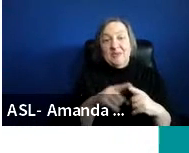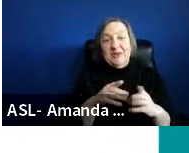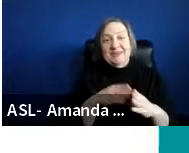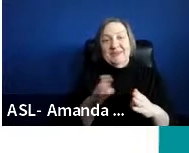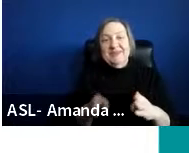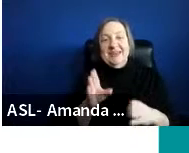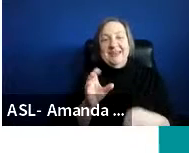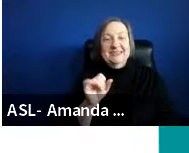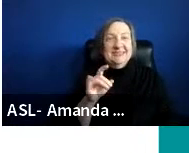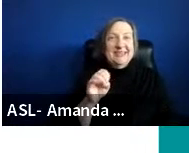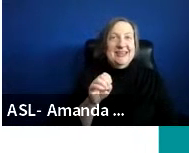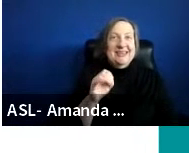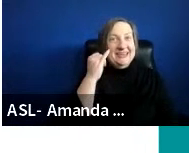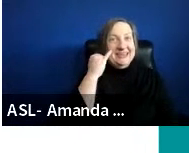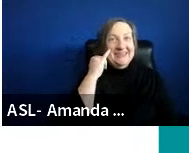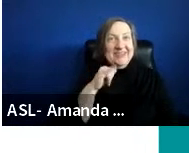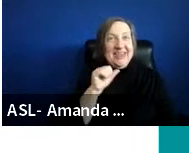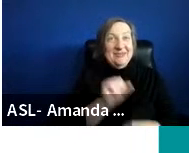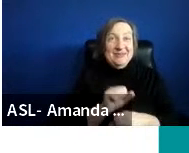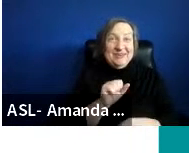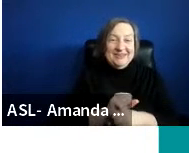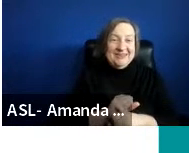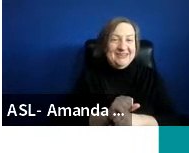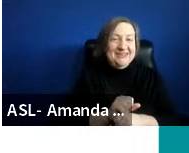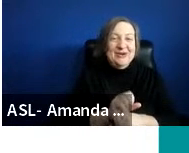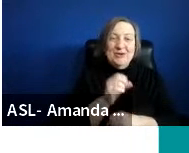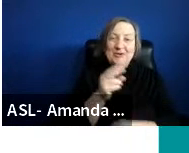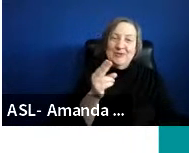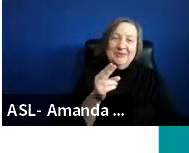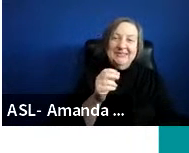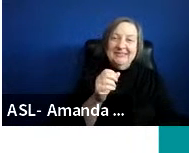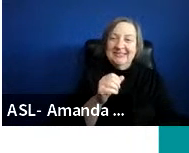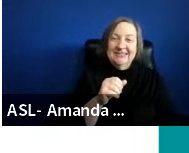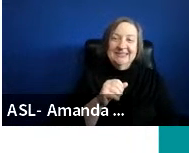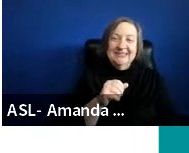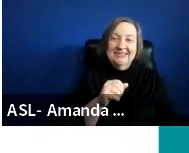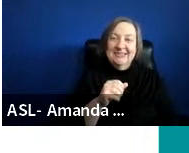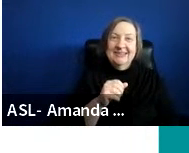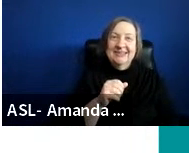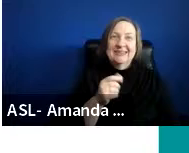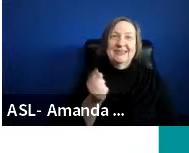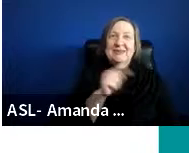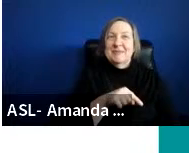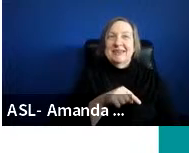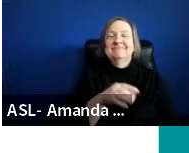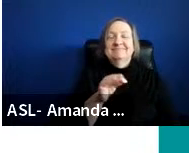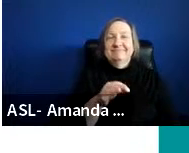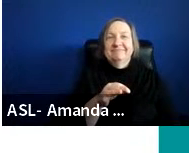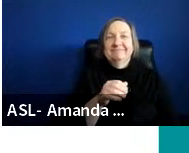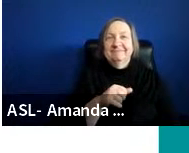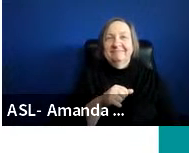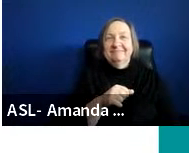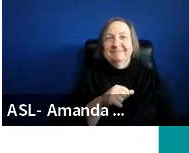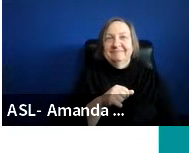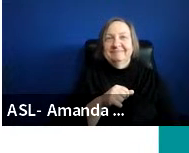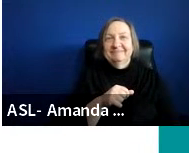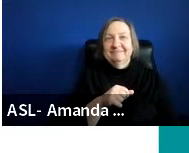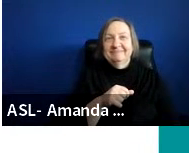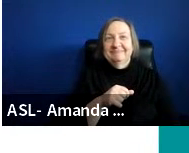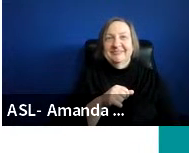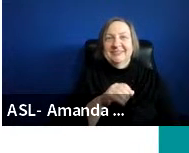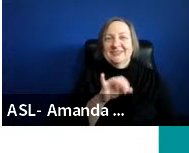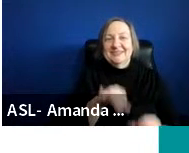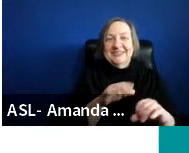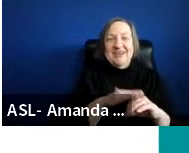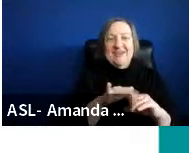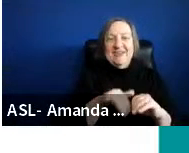next slide, if that works. Oh, but go back. So stay on that